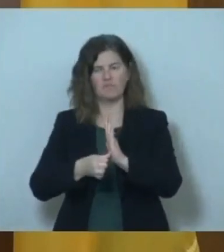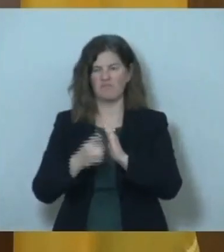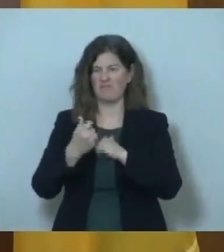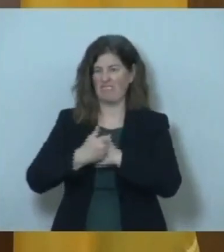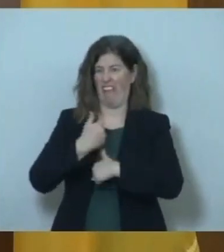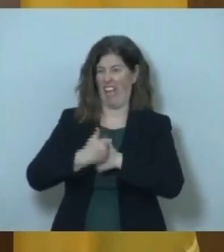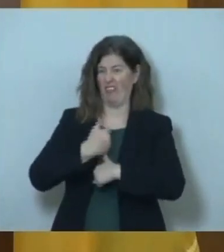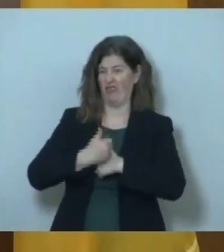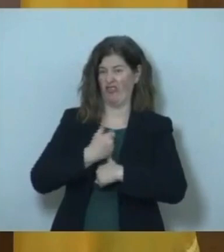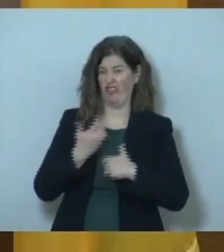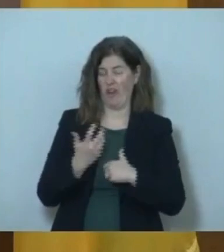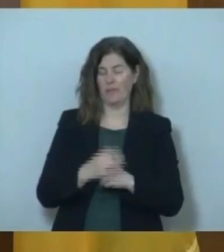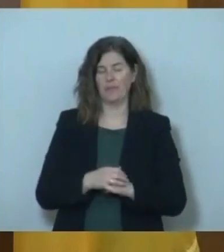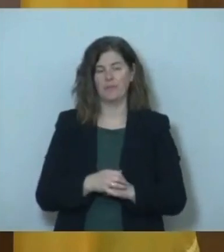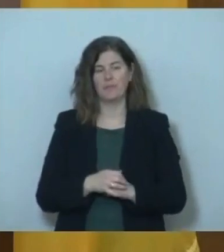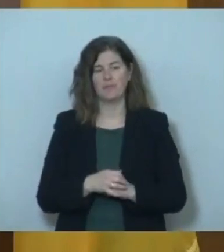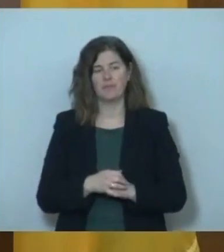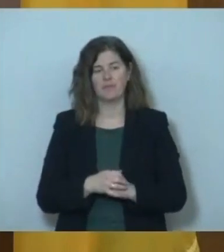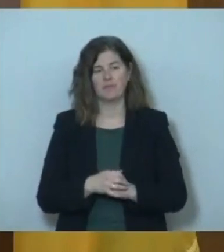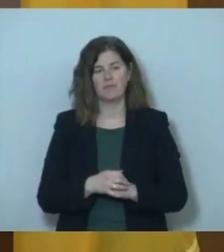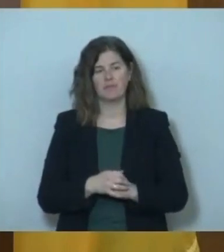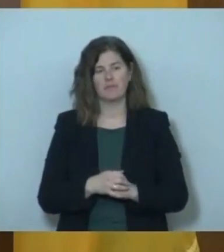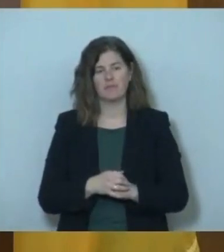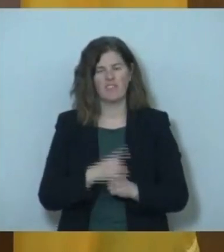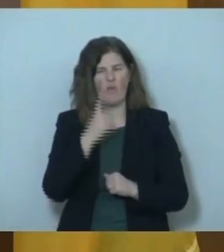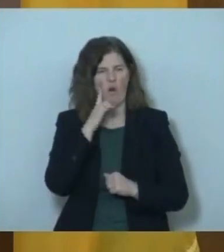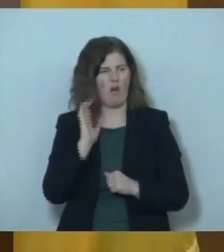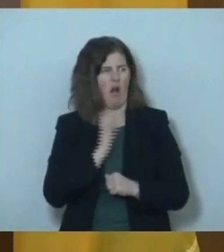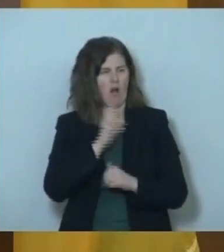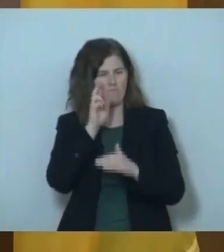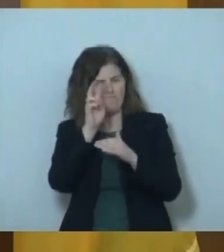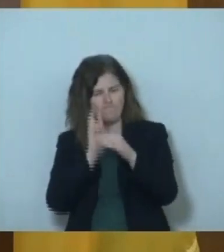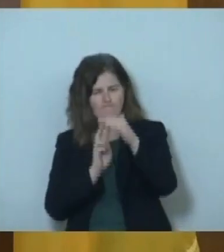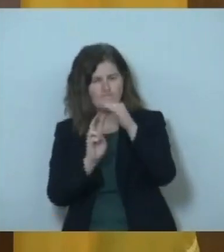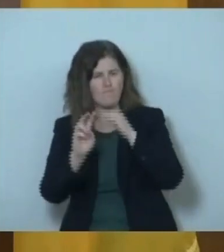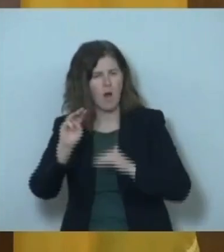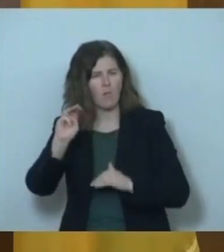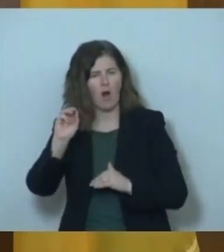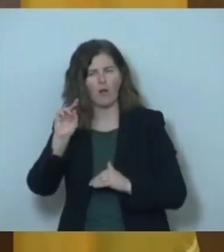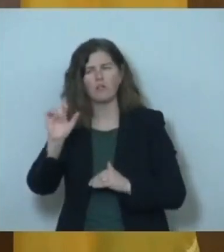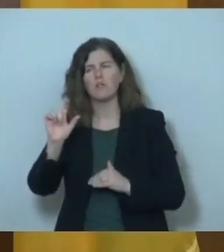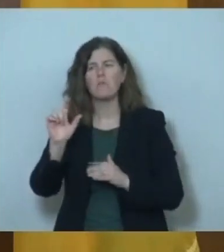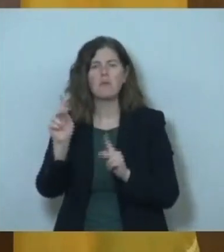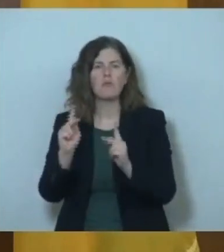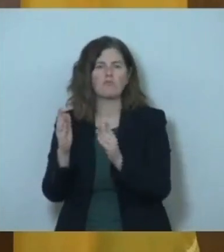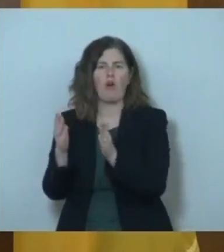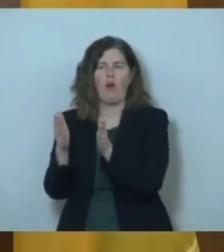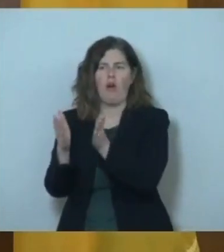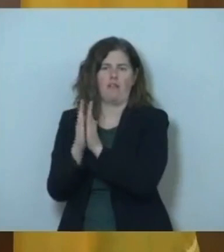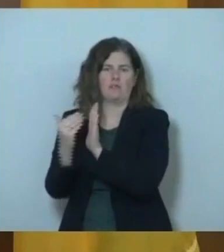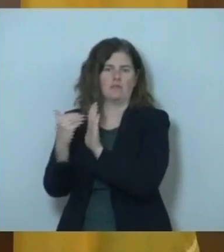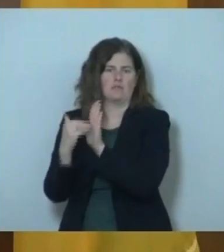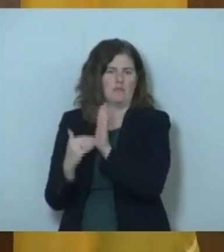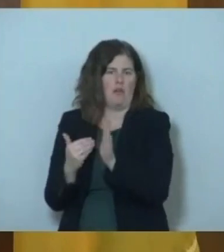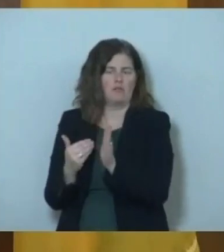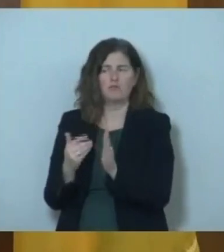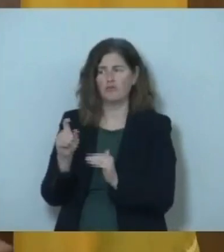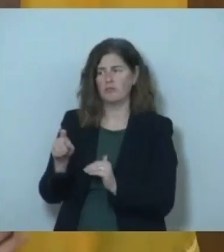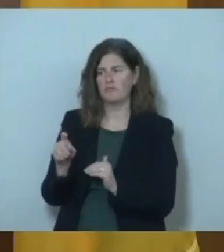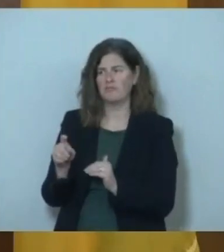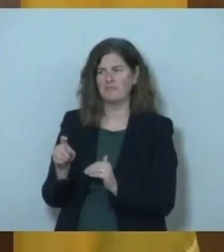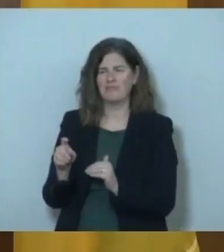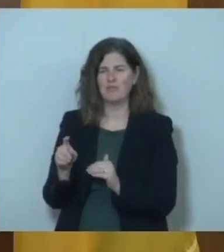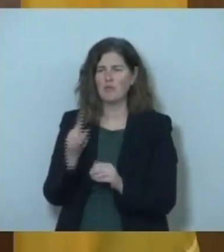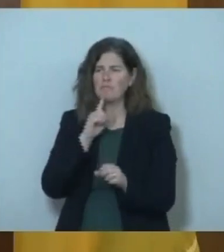danger in any of this modeling, and we get asked this frequently and should. It can't be the be-all